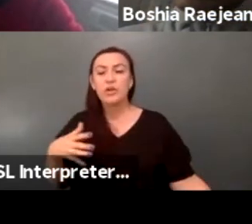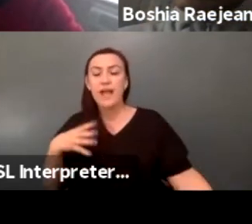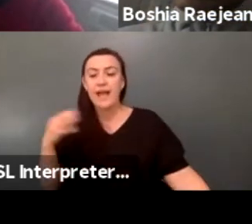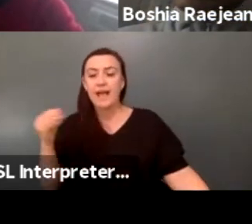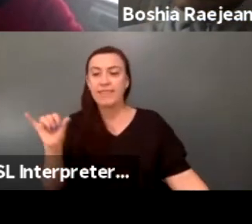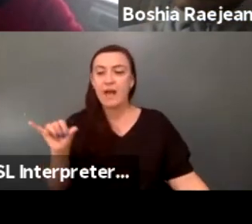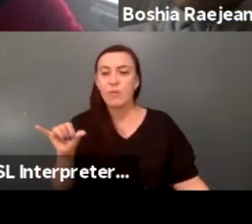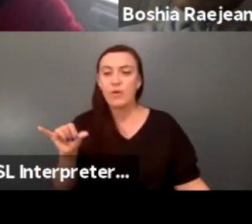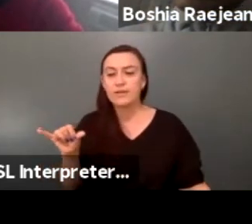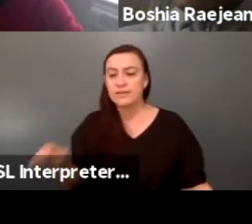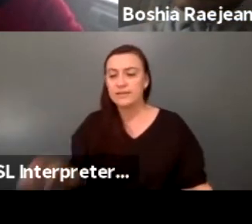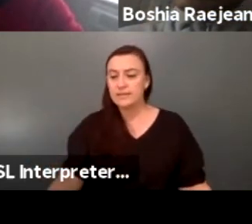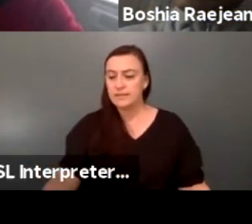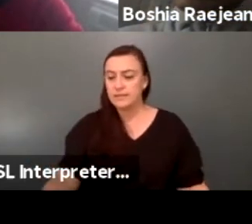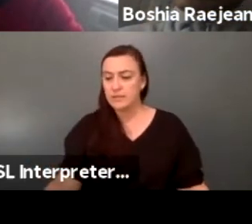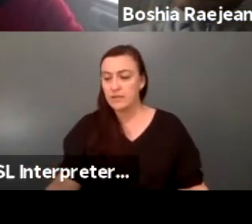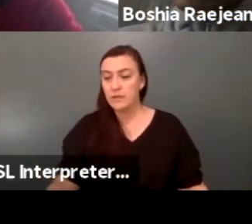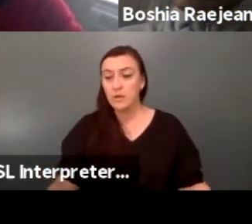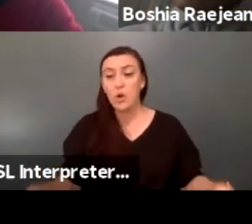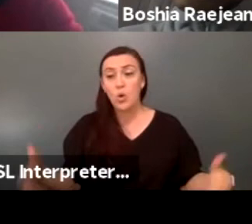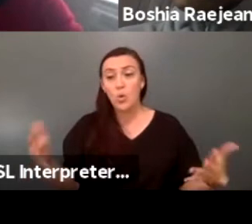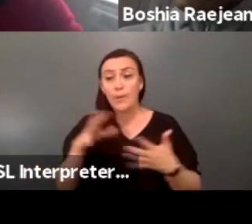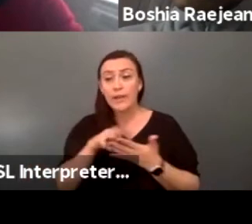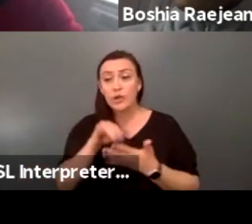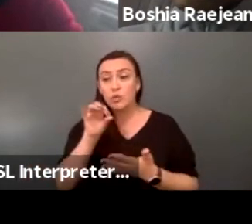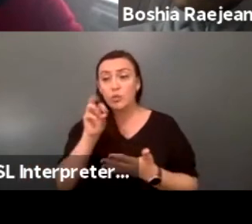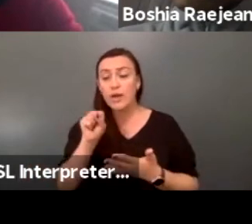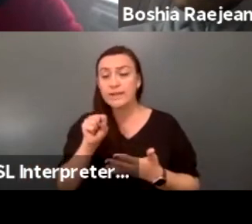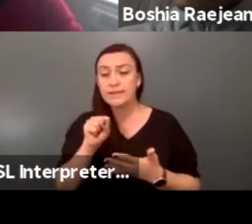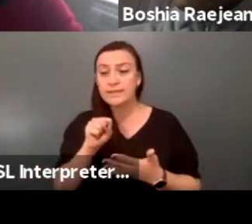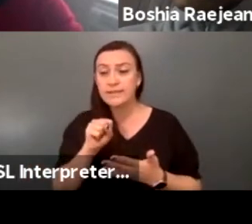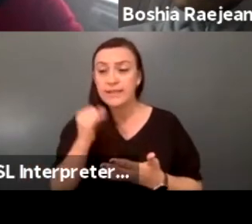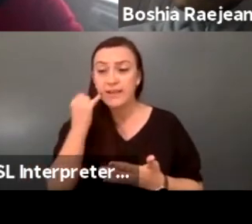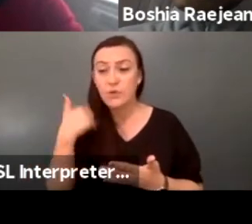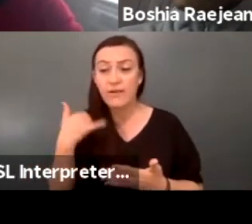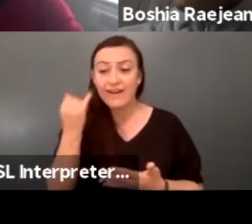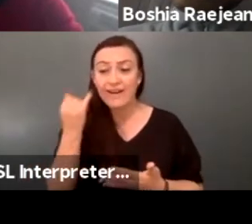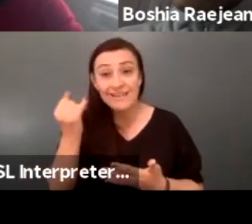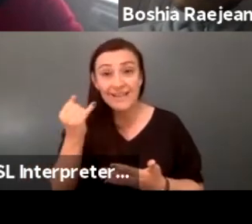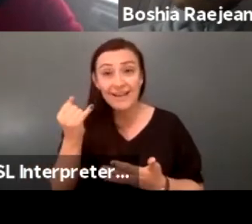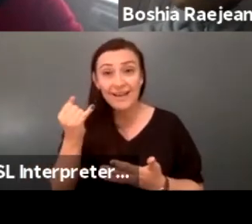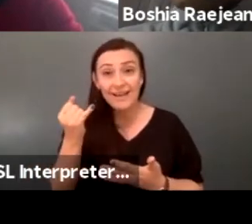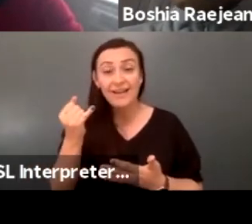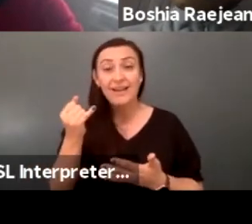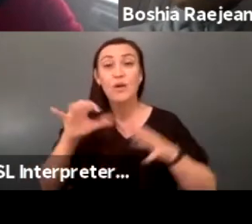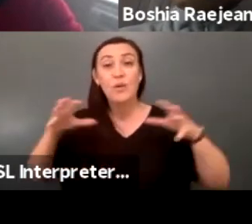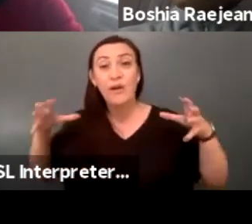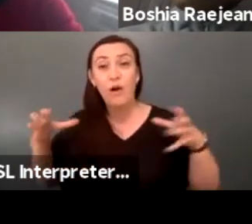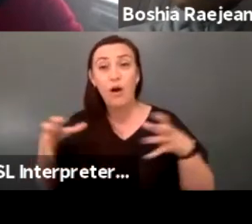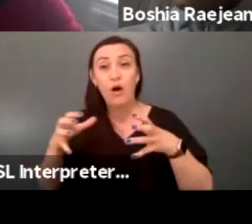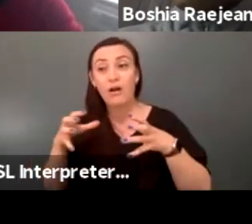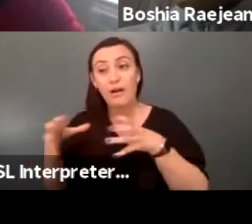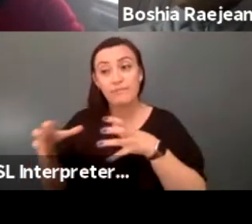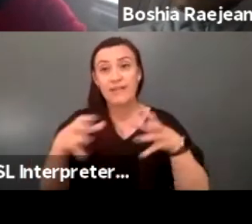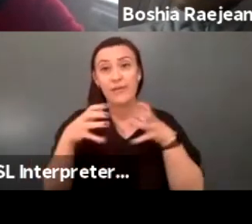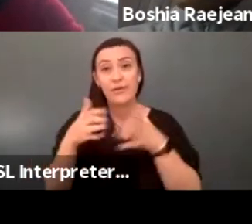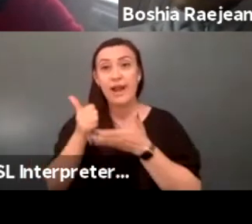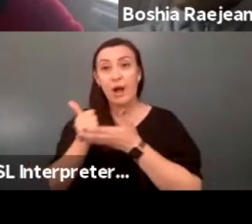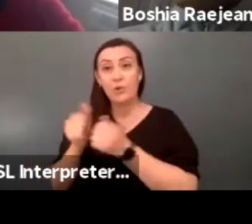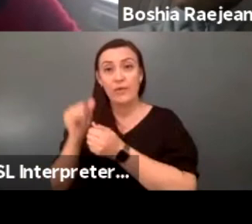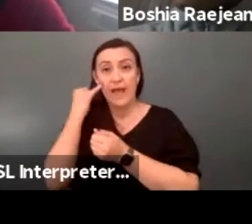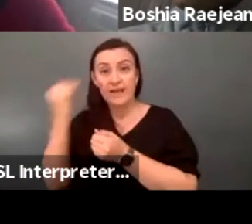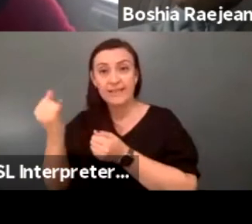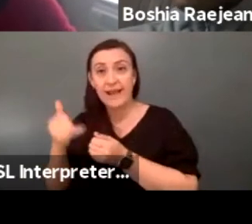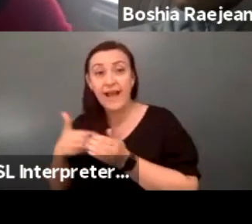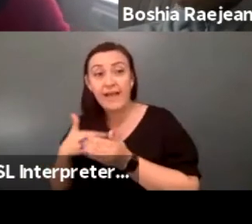was that, you know, if you have an idea, we all come together and help you with that idea. And when the next person has